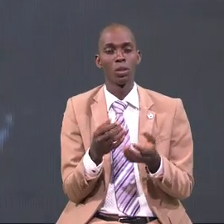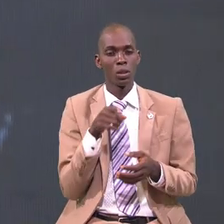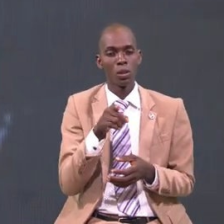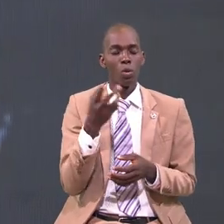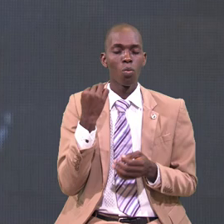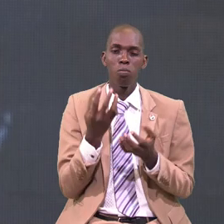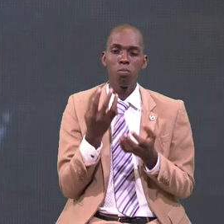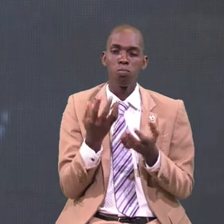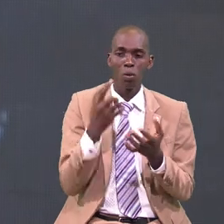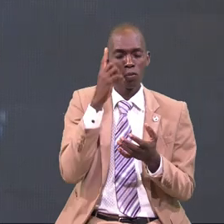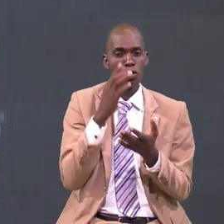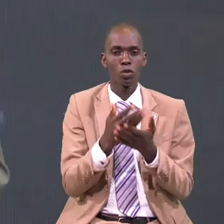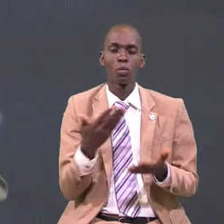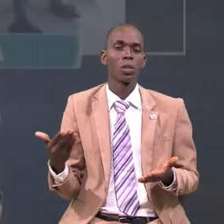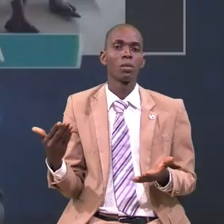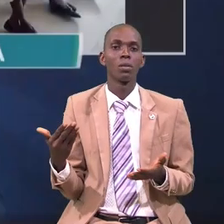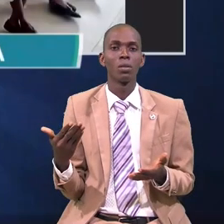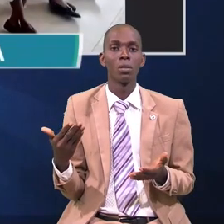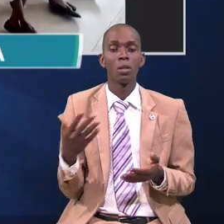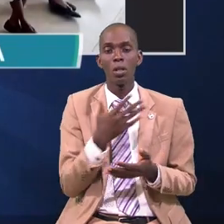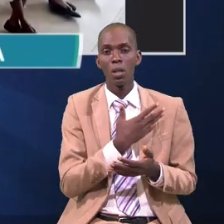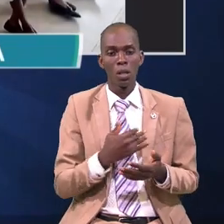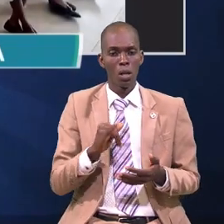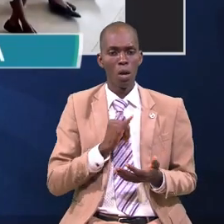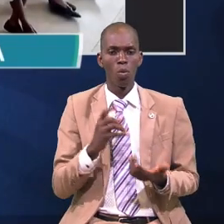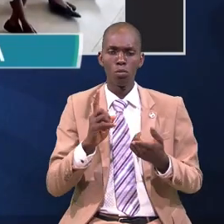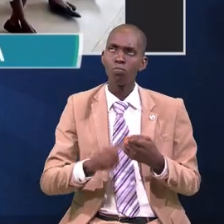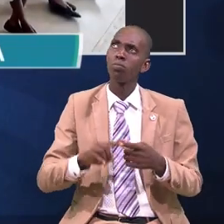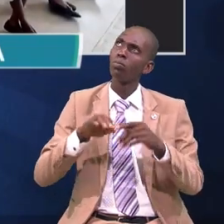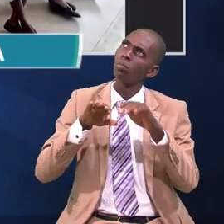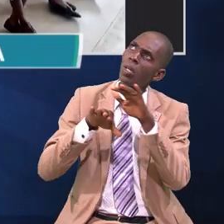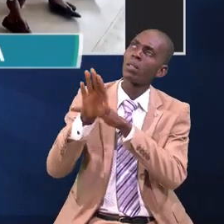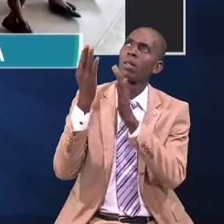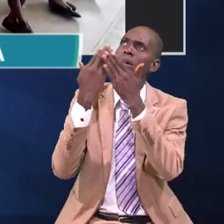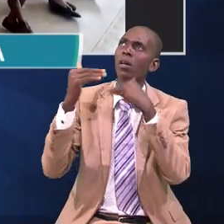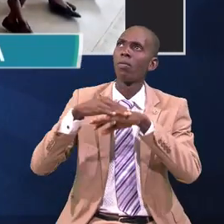for something. I want to make it on the final day.